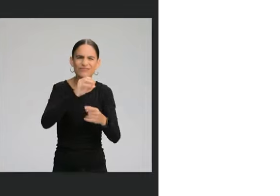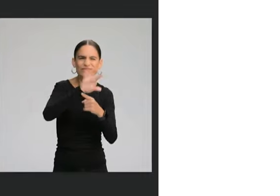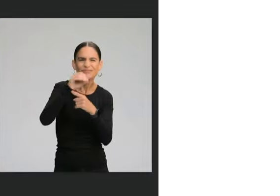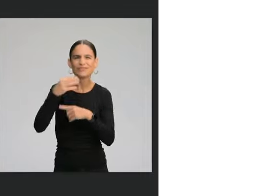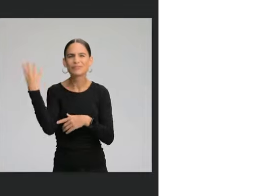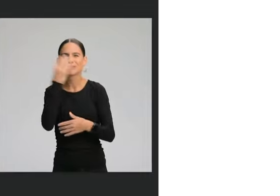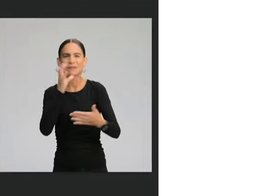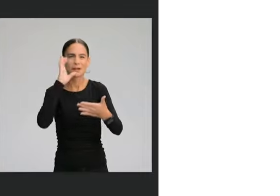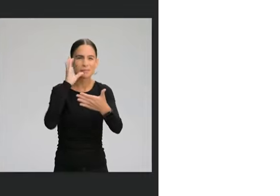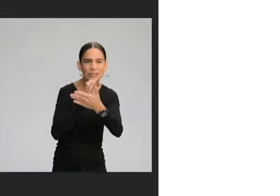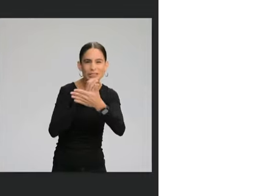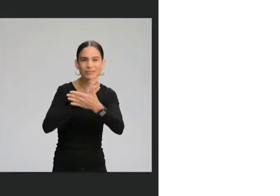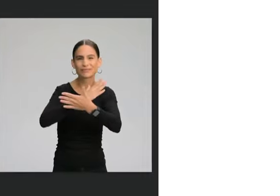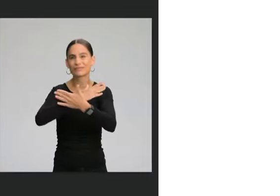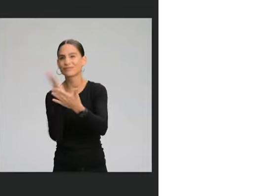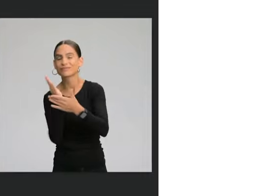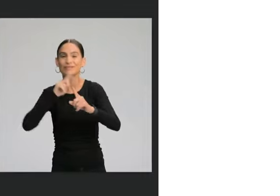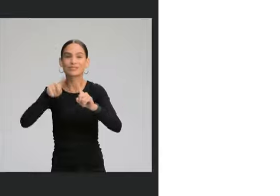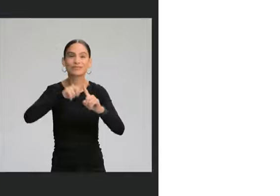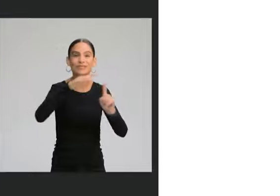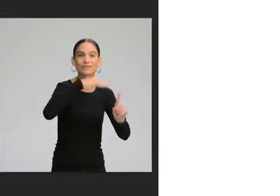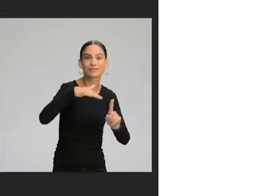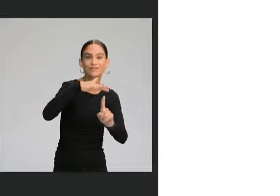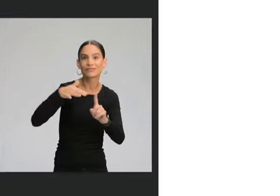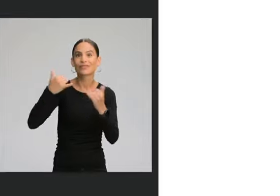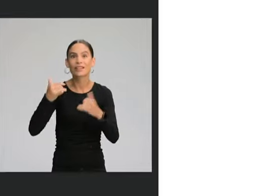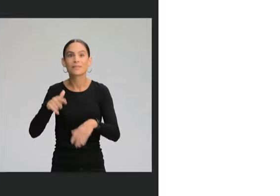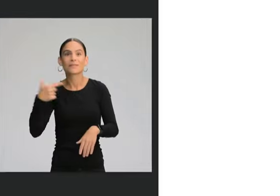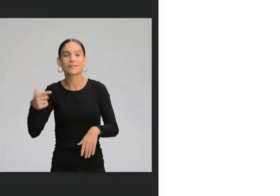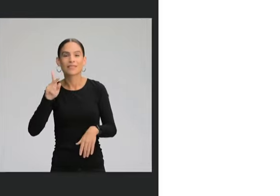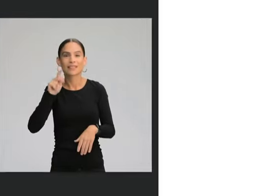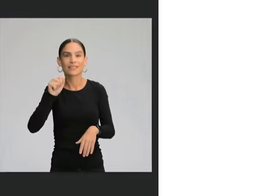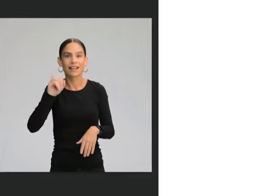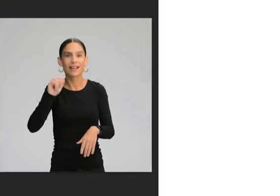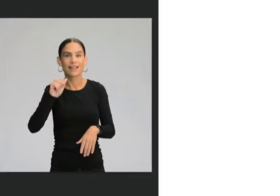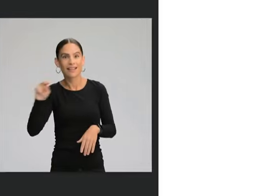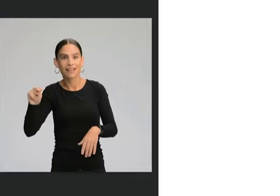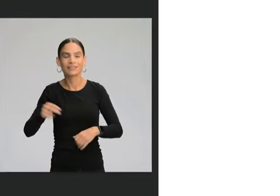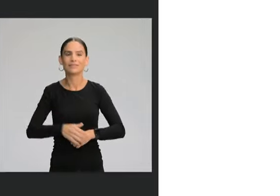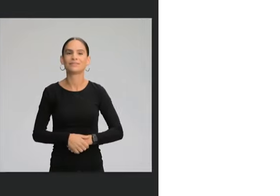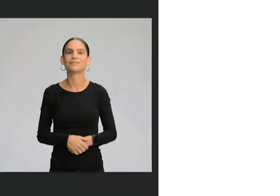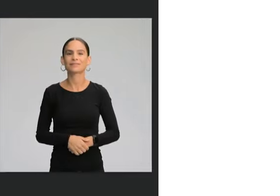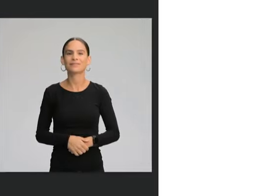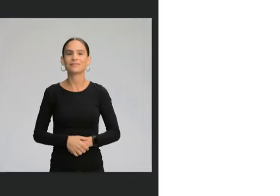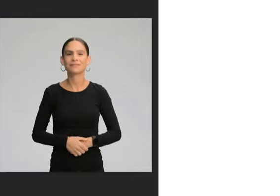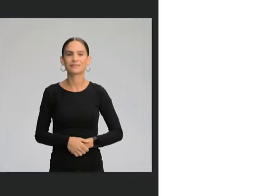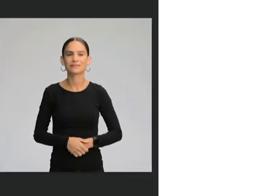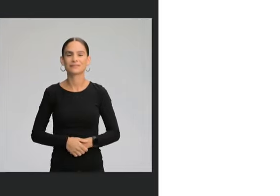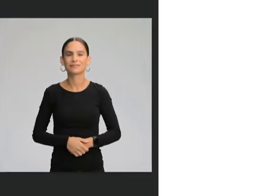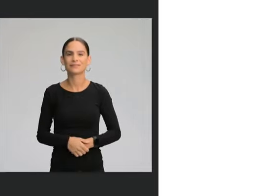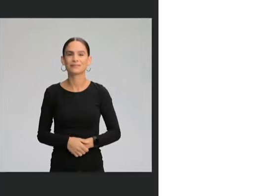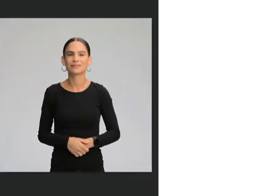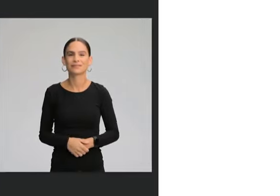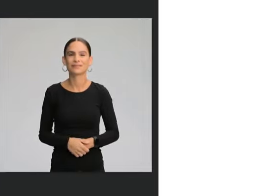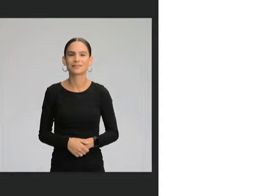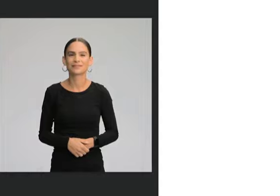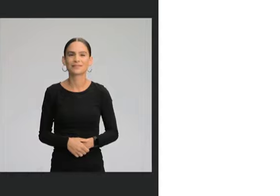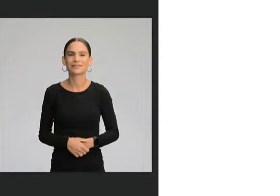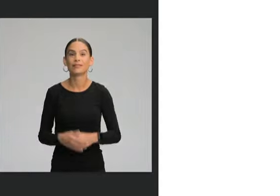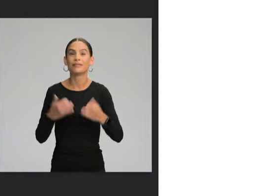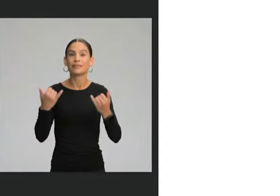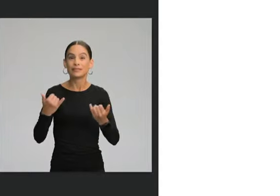of shooting conditions. Okay, this is amazing. 2.5 times better low light. Stabilization like you wouldn't even believe it. Like, whoa, I'm ready. Now I'm so let's ready.